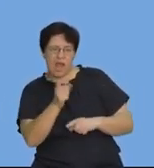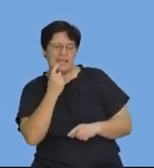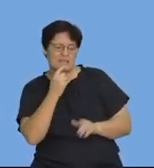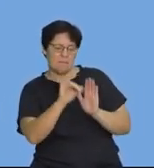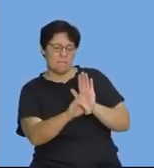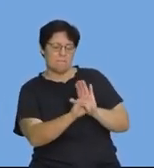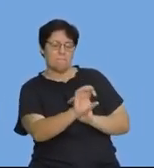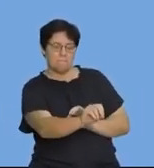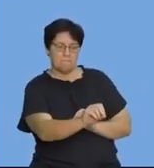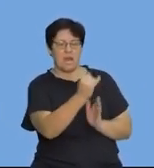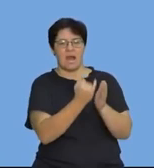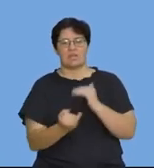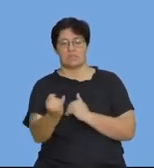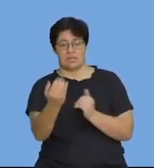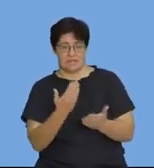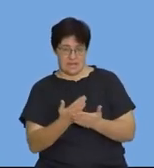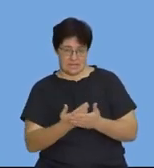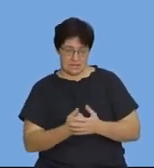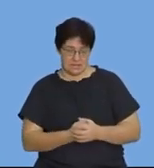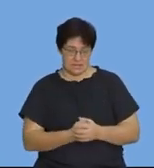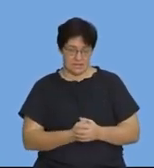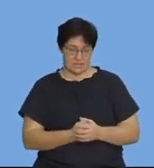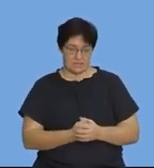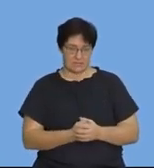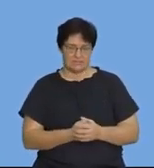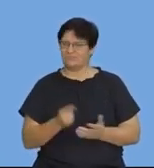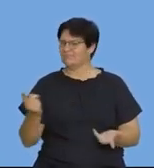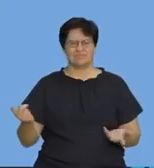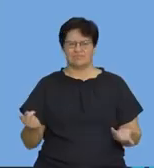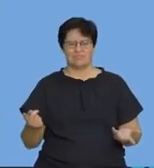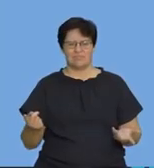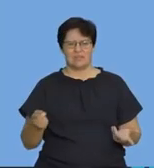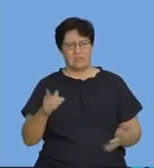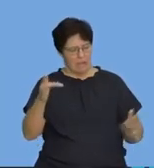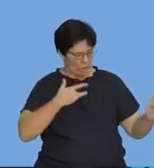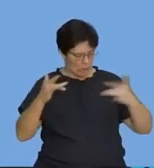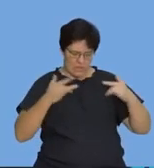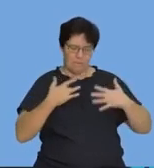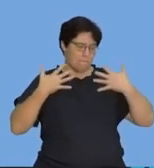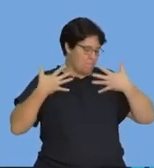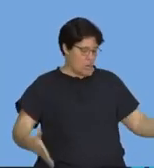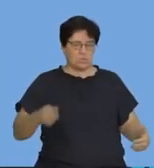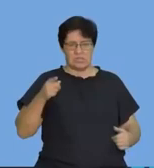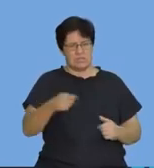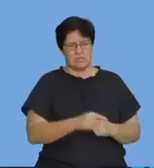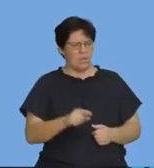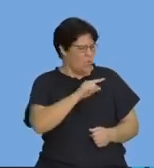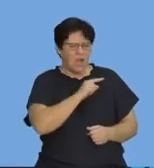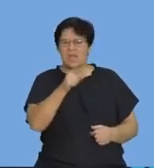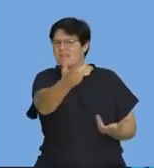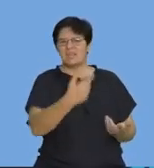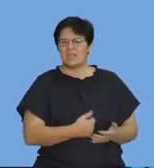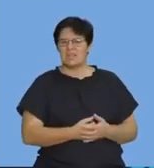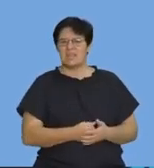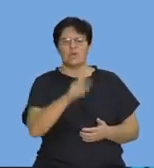isolate. Guys, you know, this one is one point that worries me the most, because you guys will have a